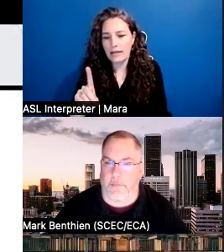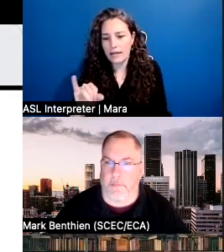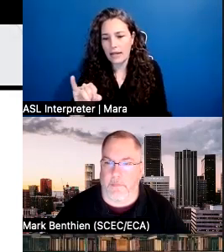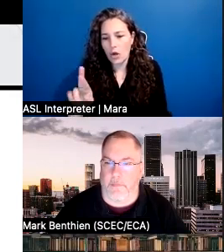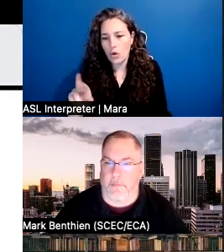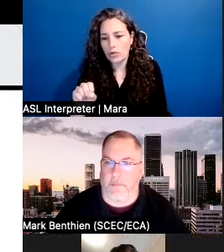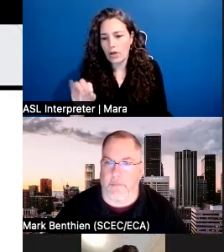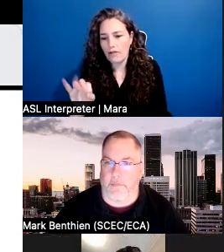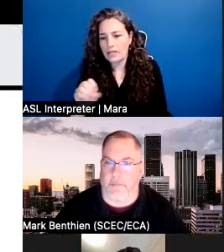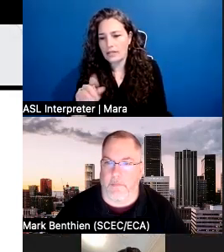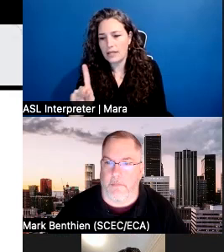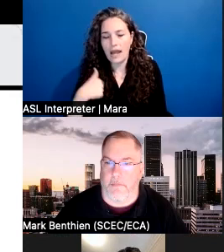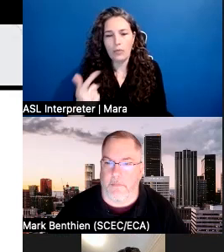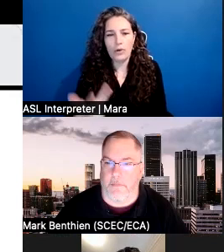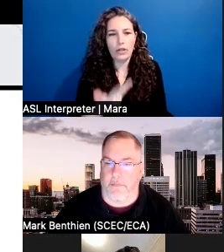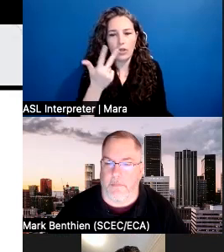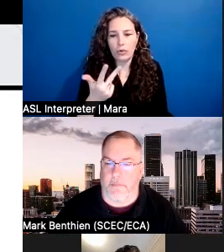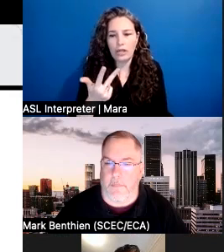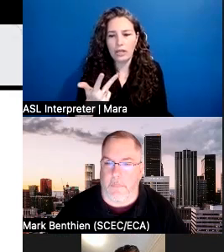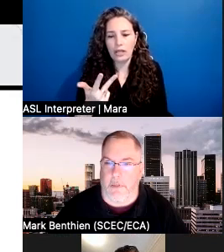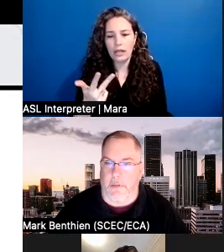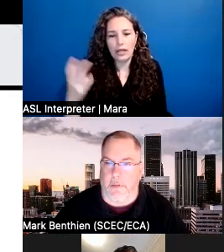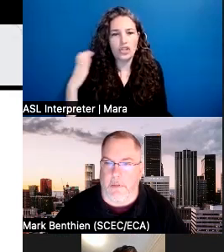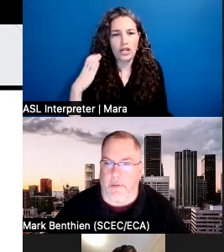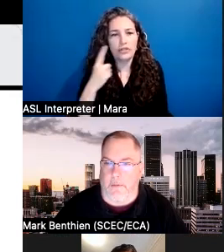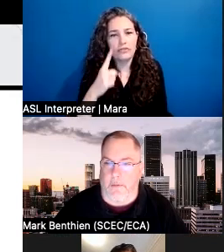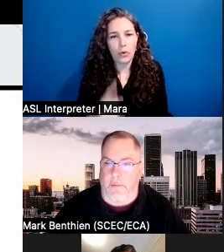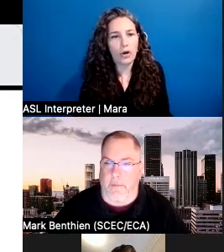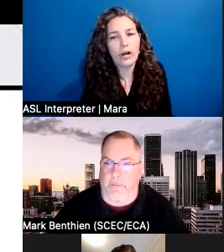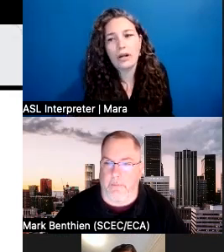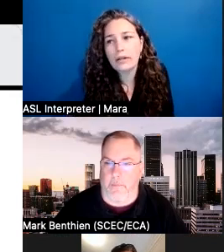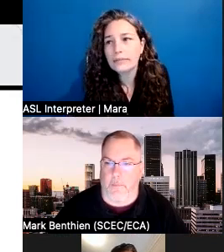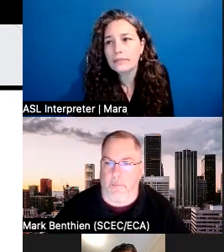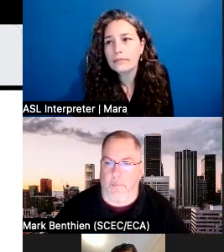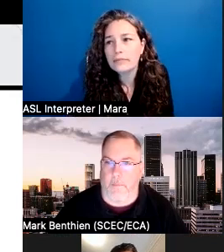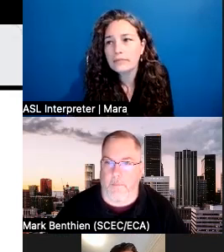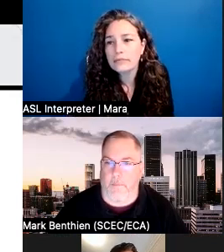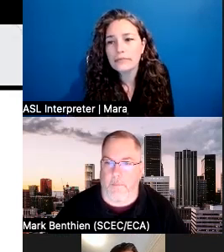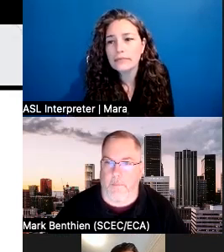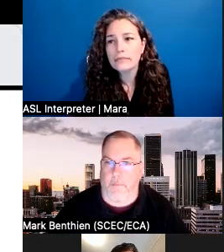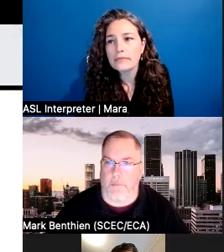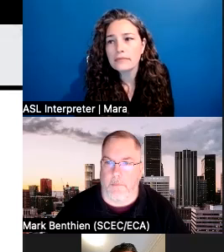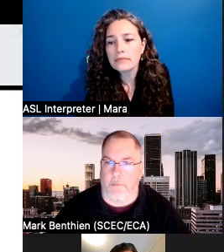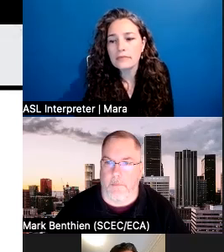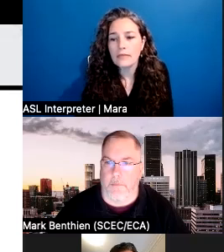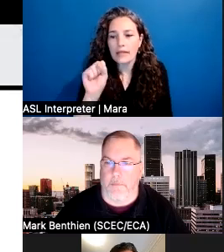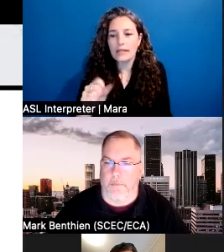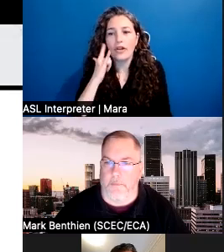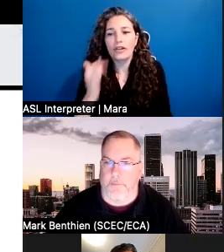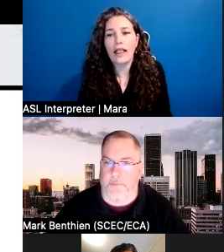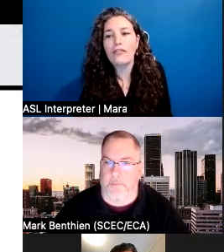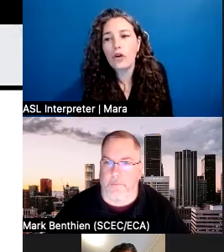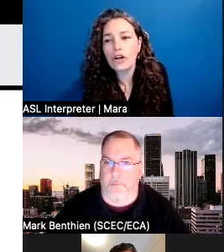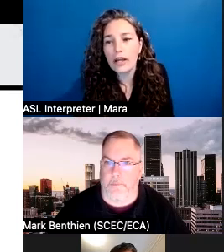Southern California Earthquake Country Alliance, and my other cohorts in crime